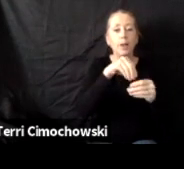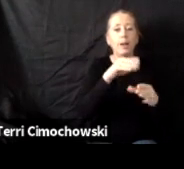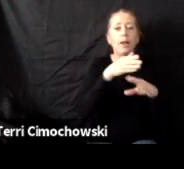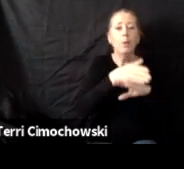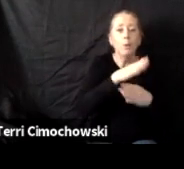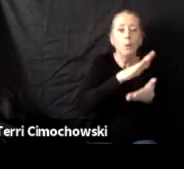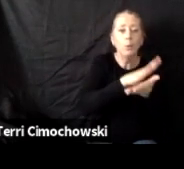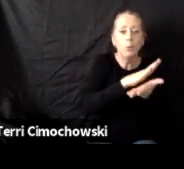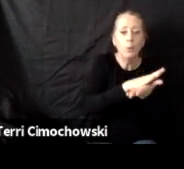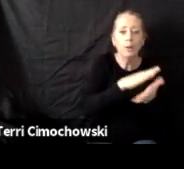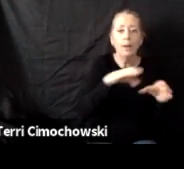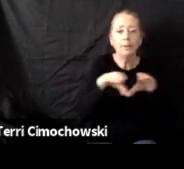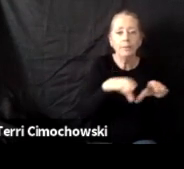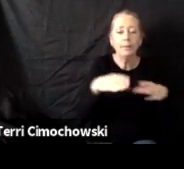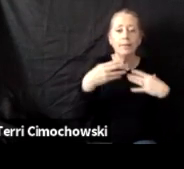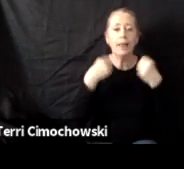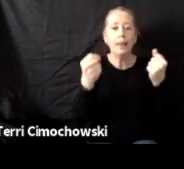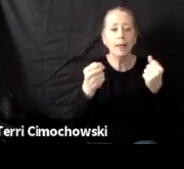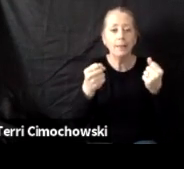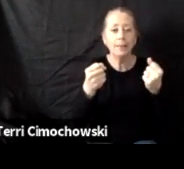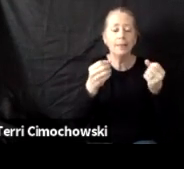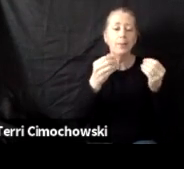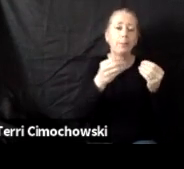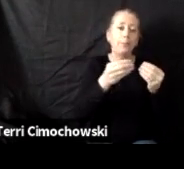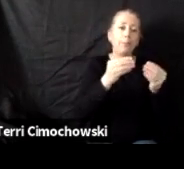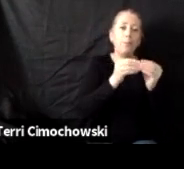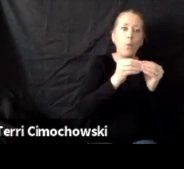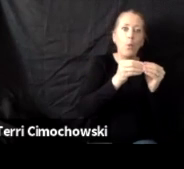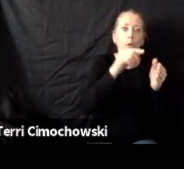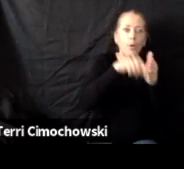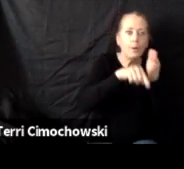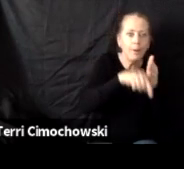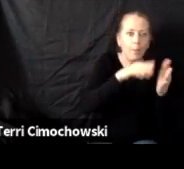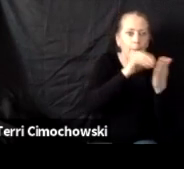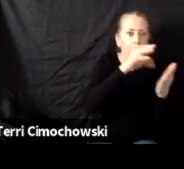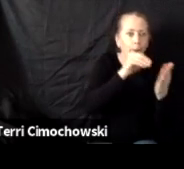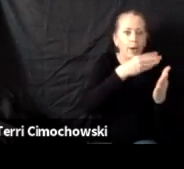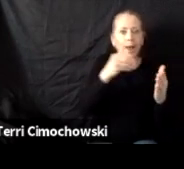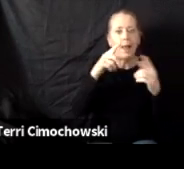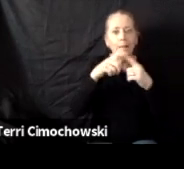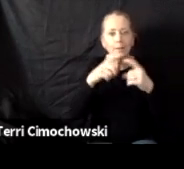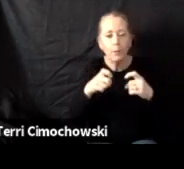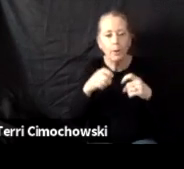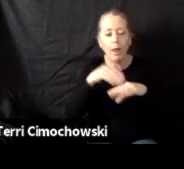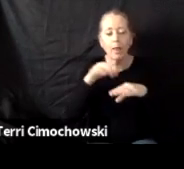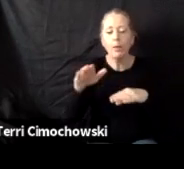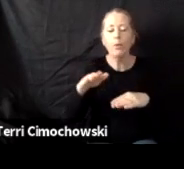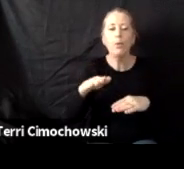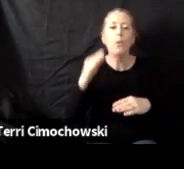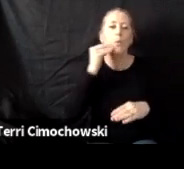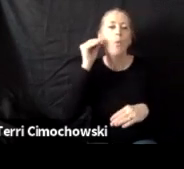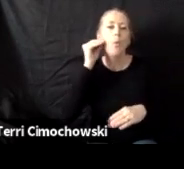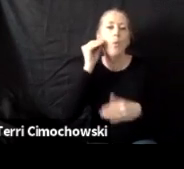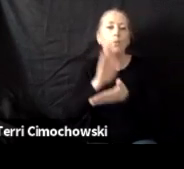activities, including athletics and enrichments, and also exploratories. And this would be at their attendance area school. So there is